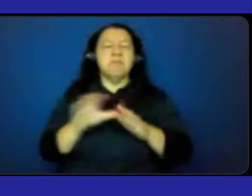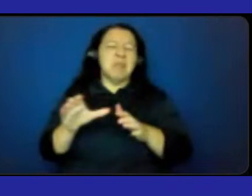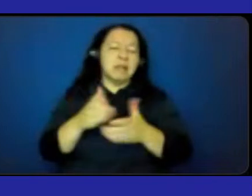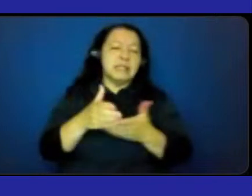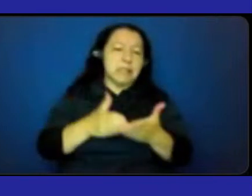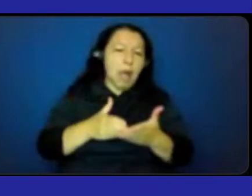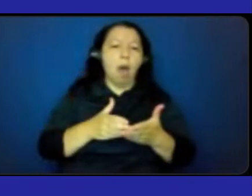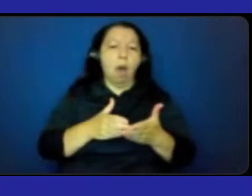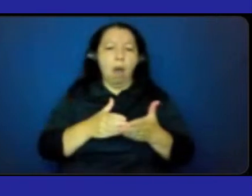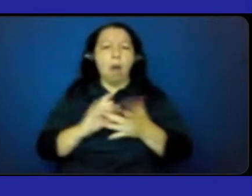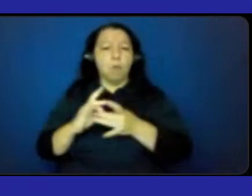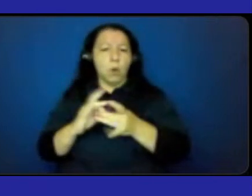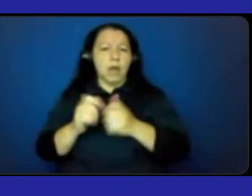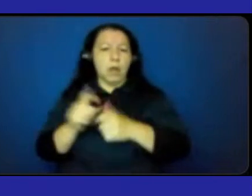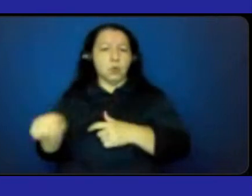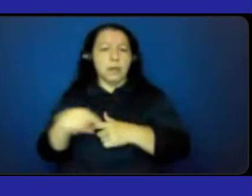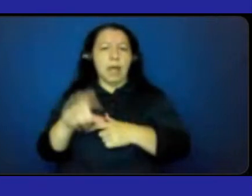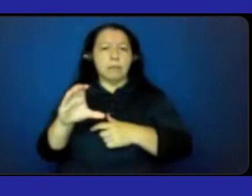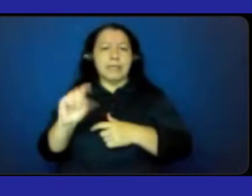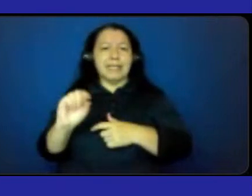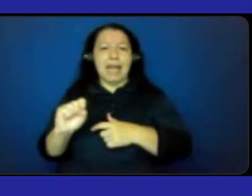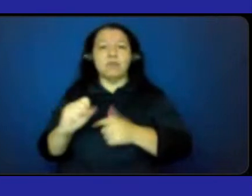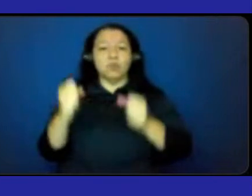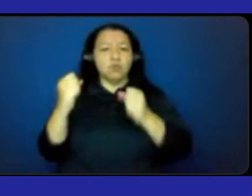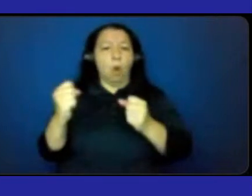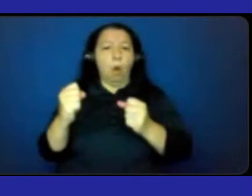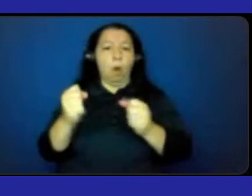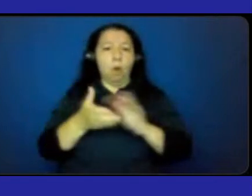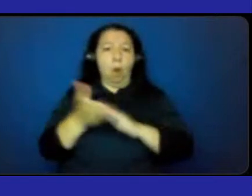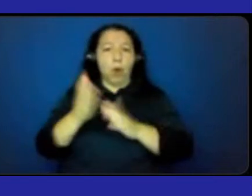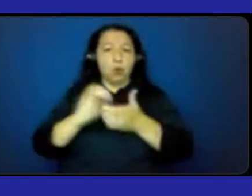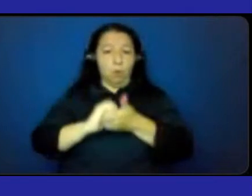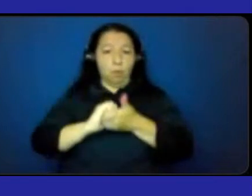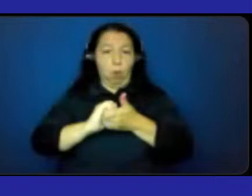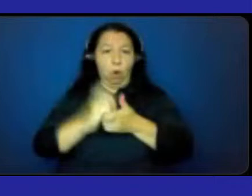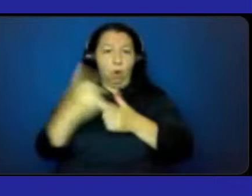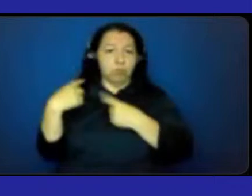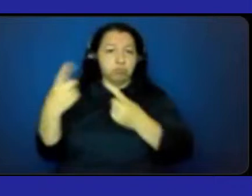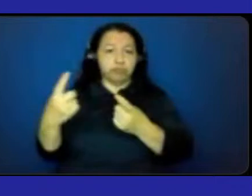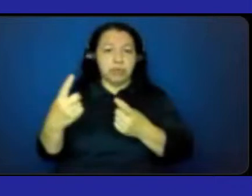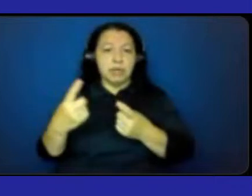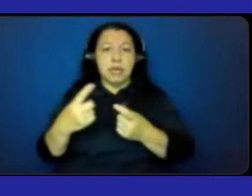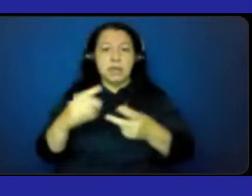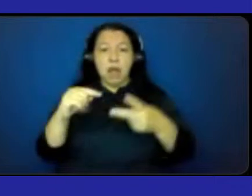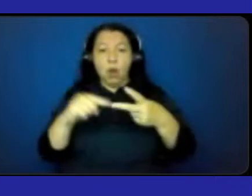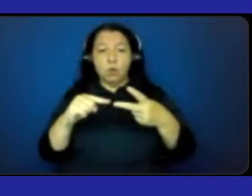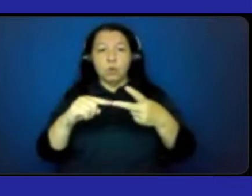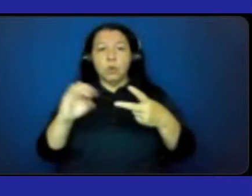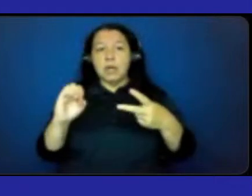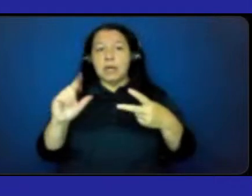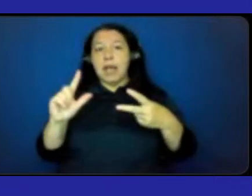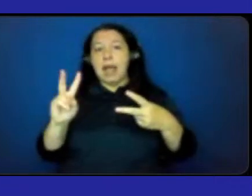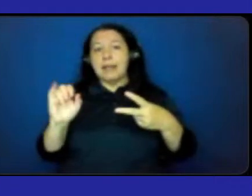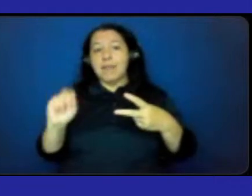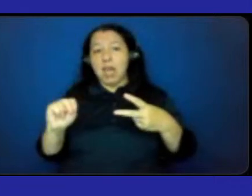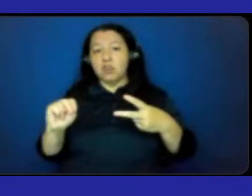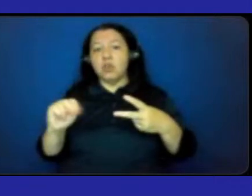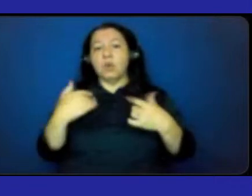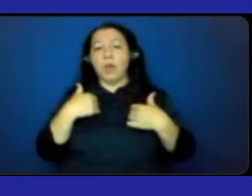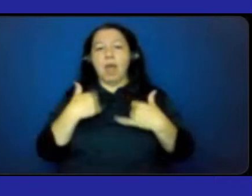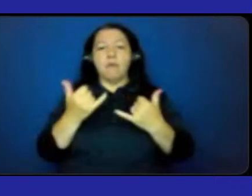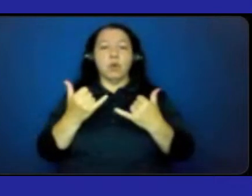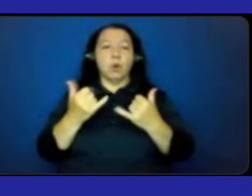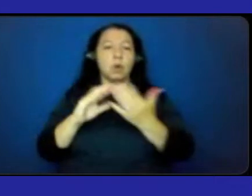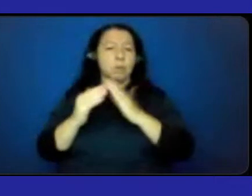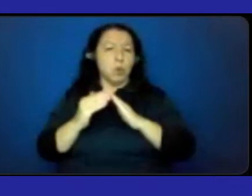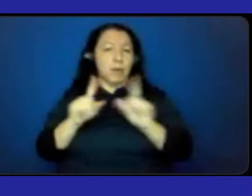been a strong operational partner. And Elevation, we currently have a current community testing vendor contract with them, but we've not used